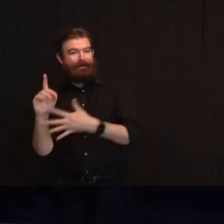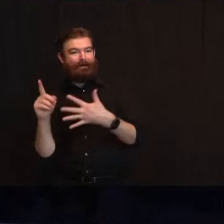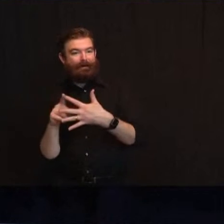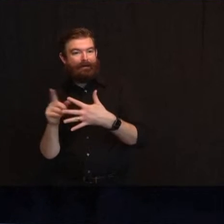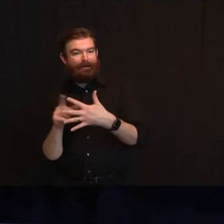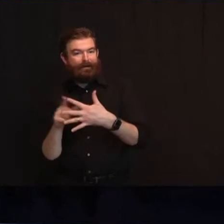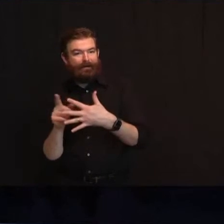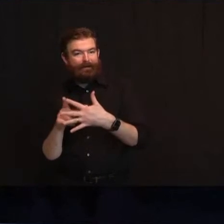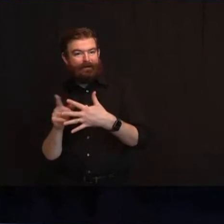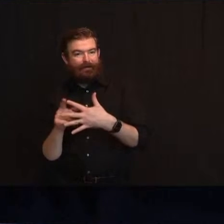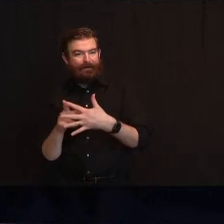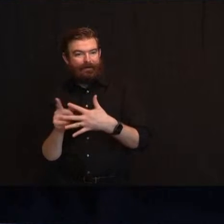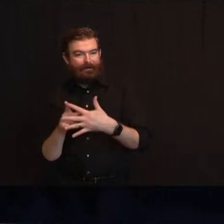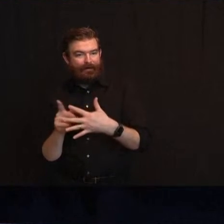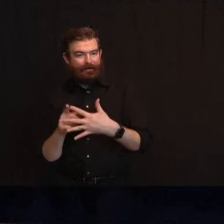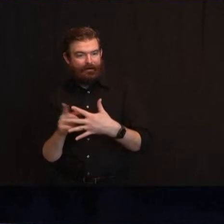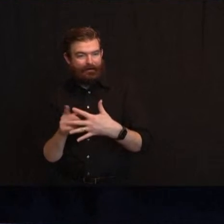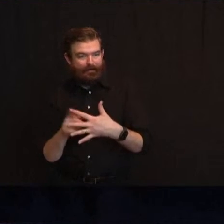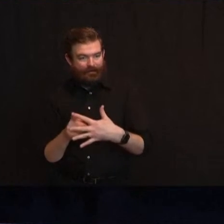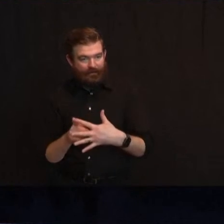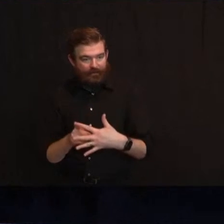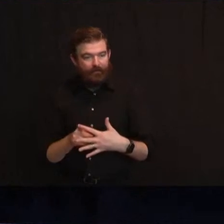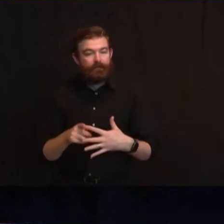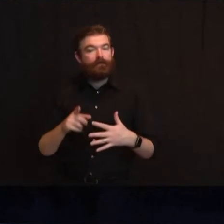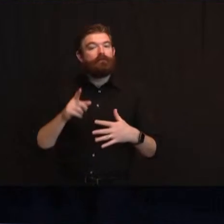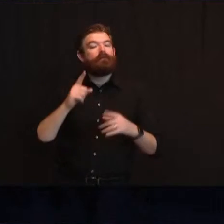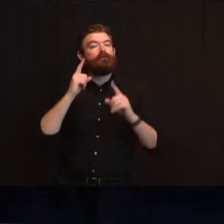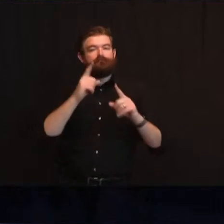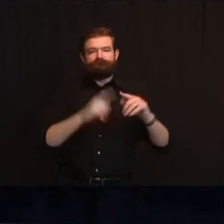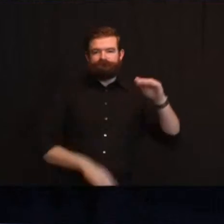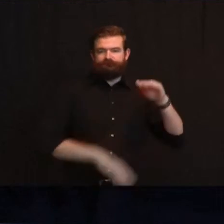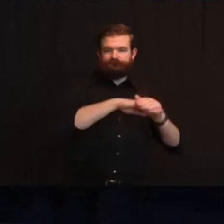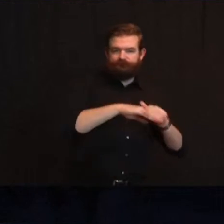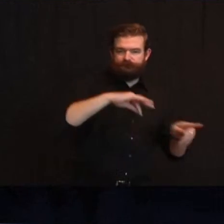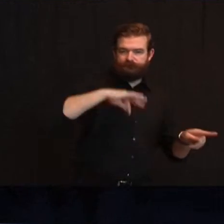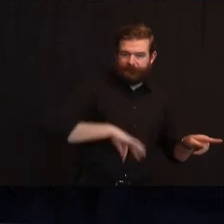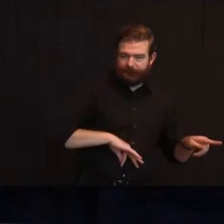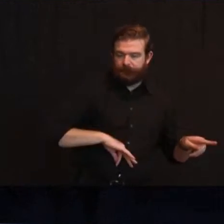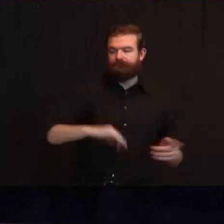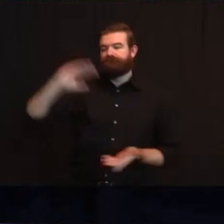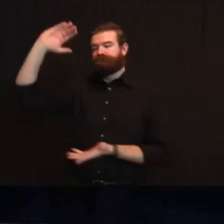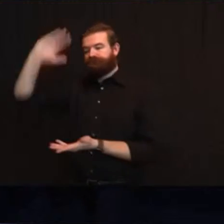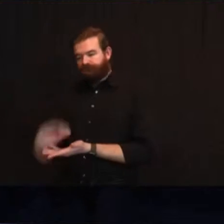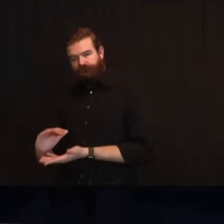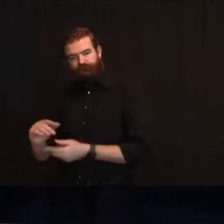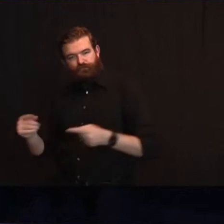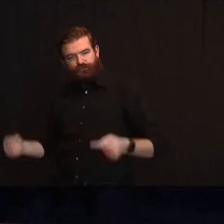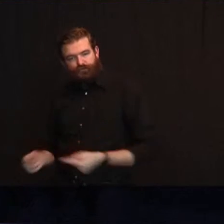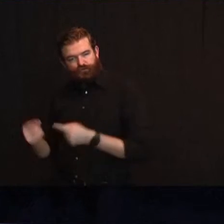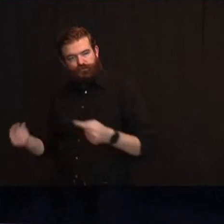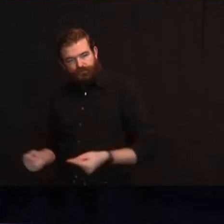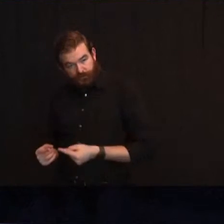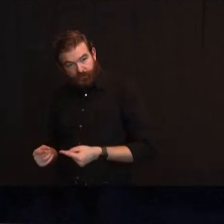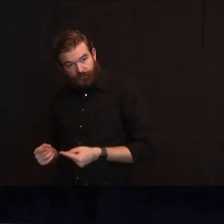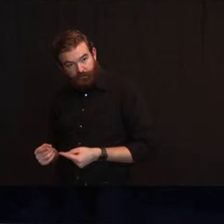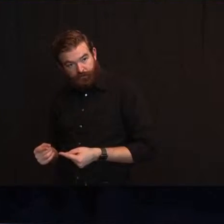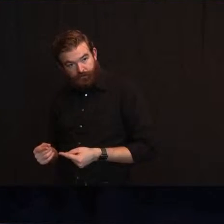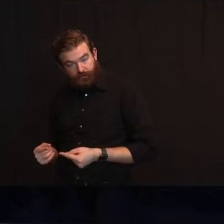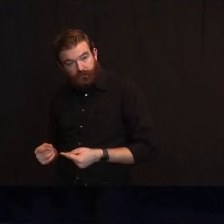goal of preserving services essential to COVID-19 response and the overall functioning of